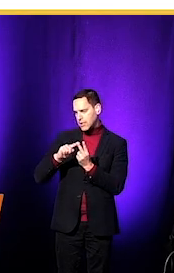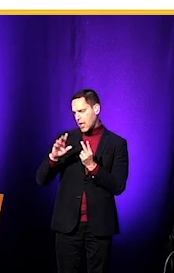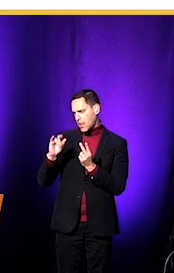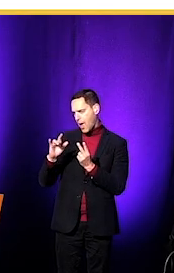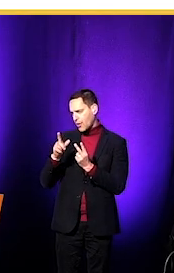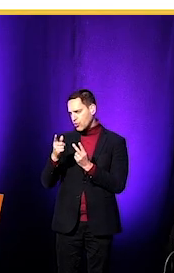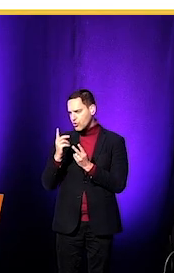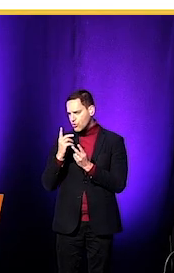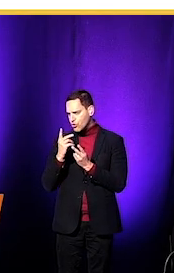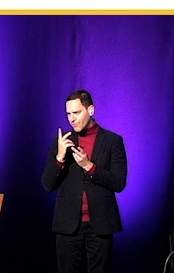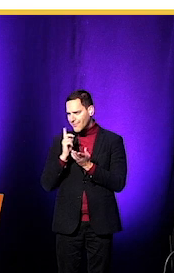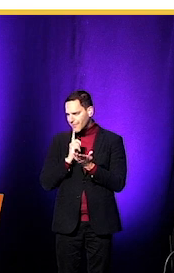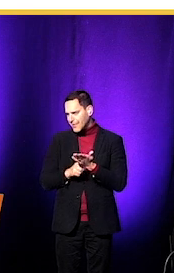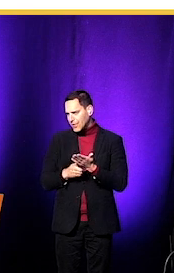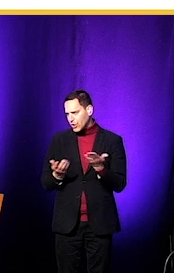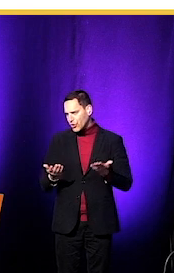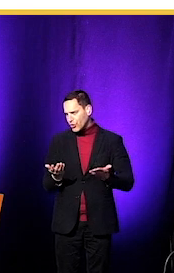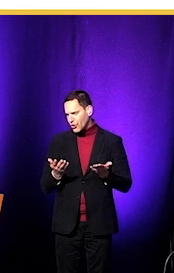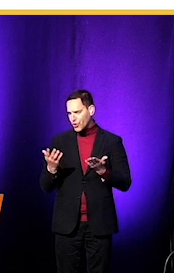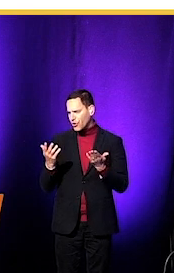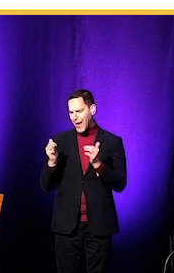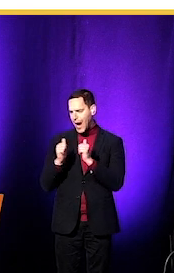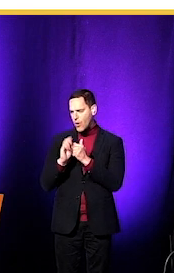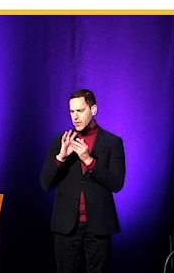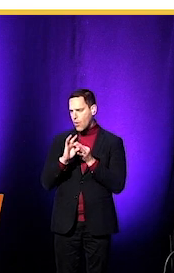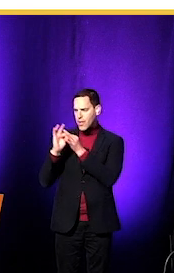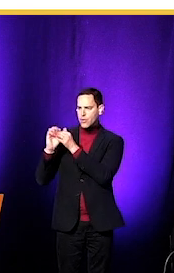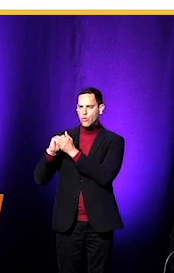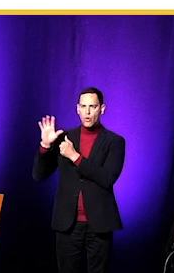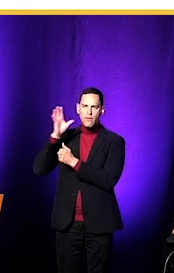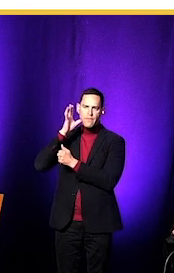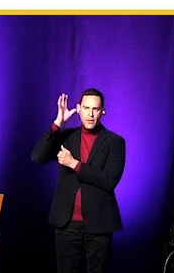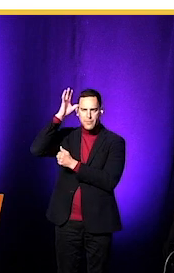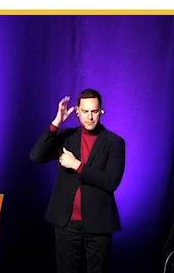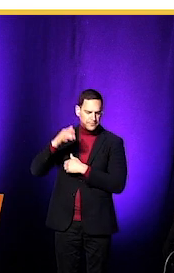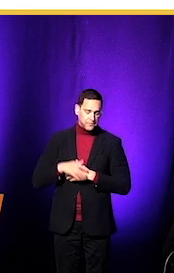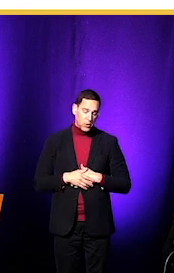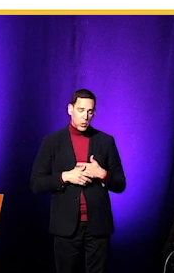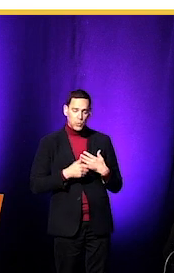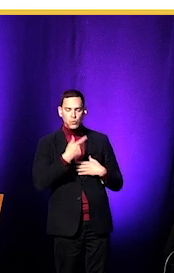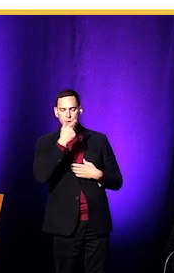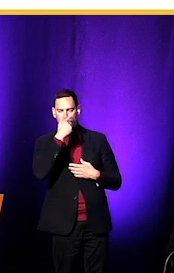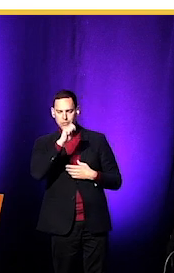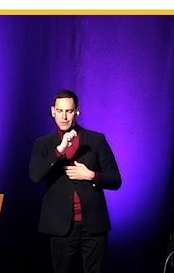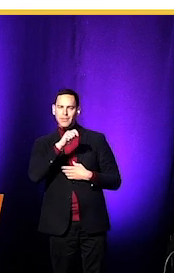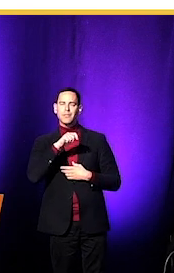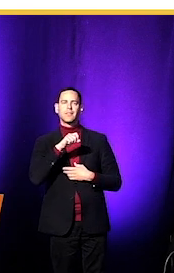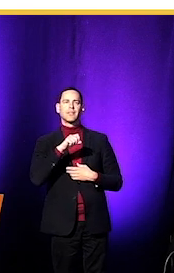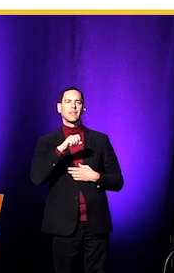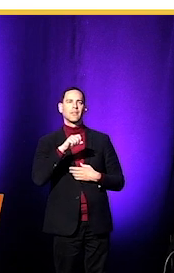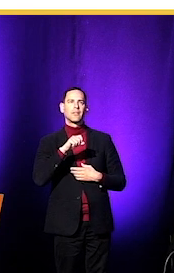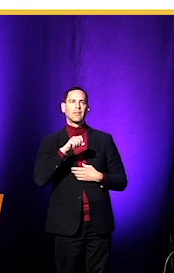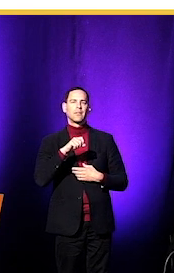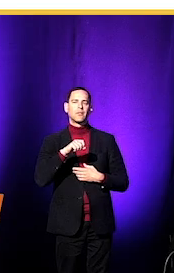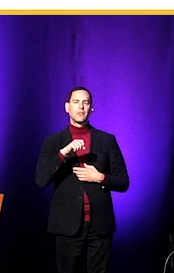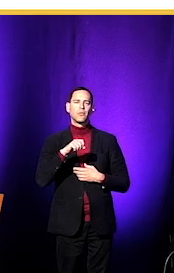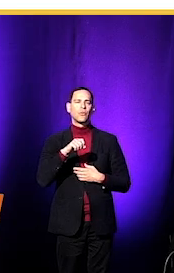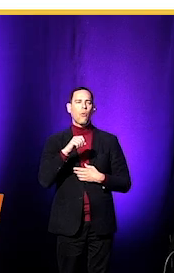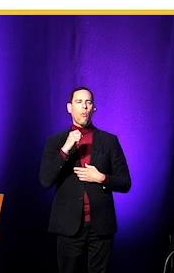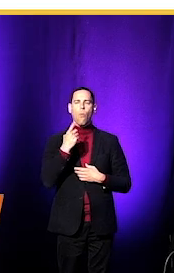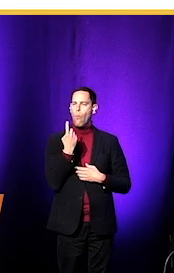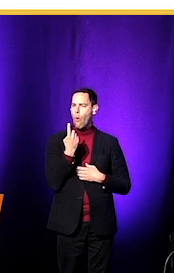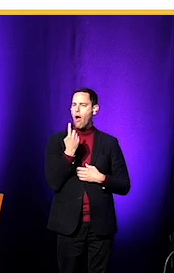this? That's a great question, because one of the most meaningful things for me was to write about my